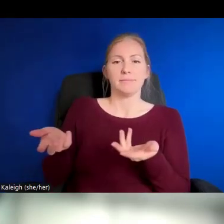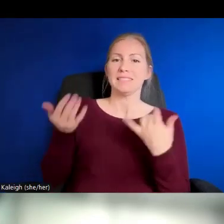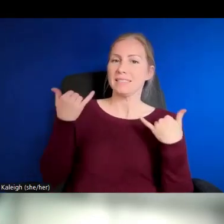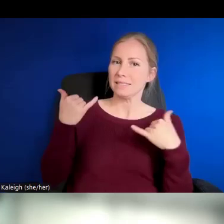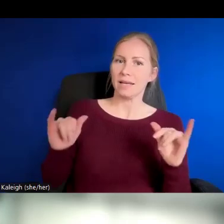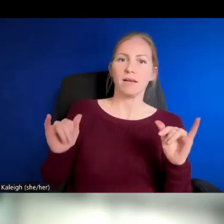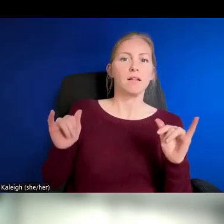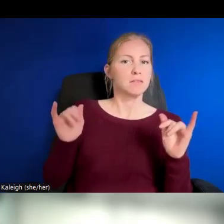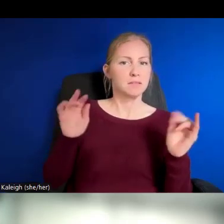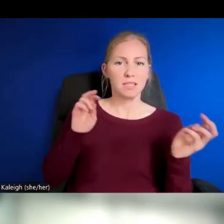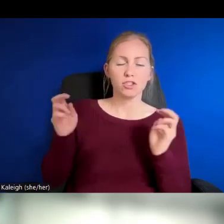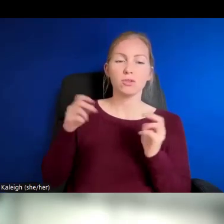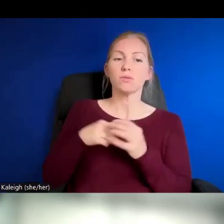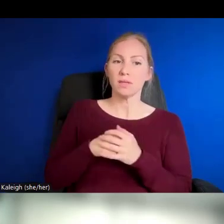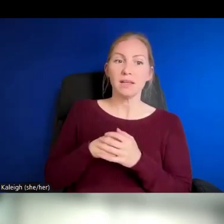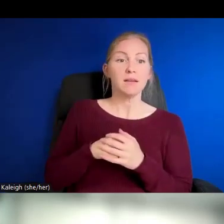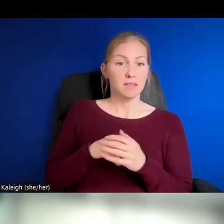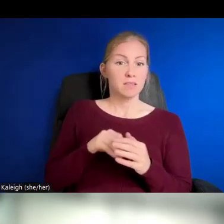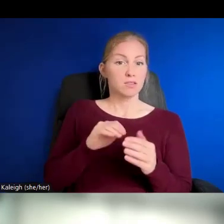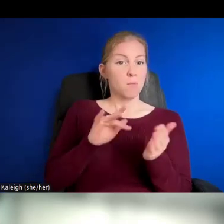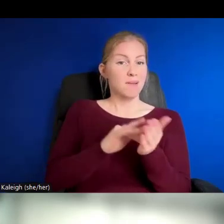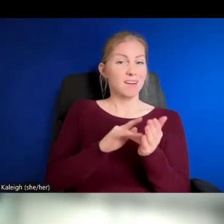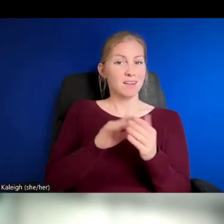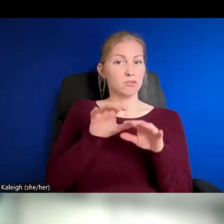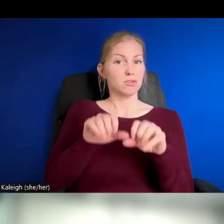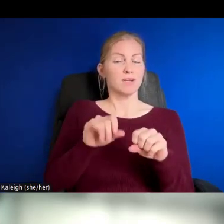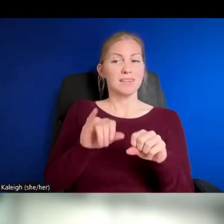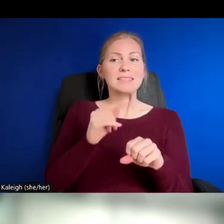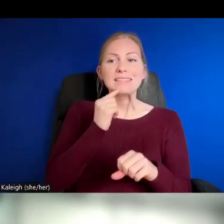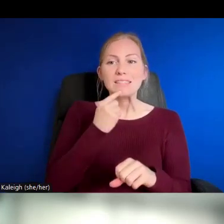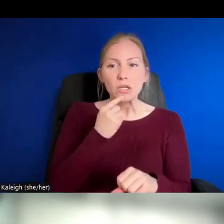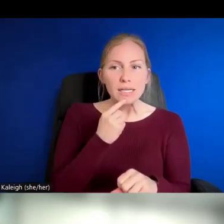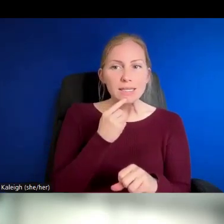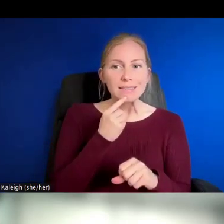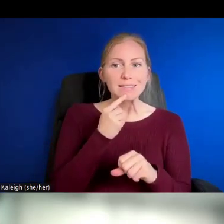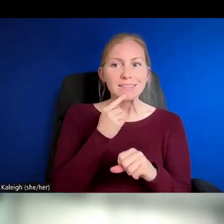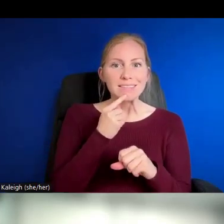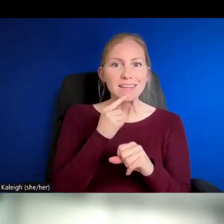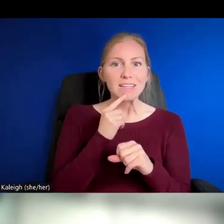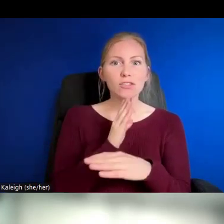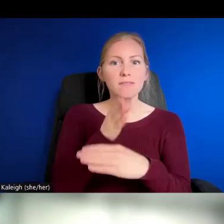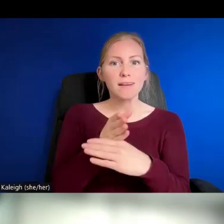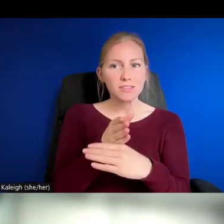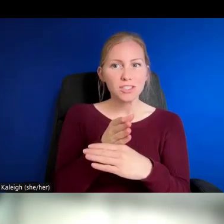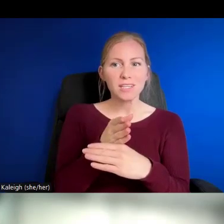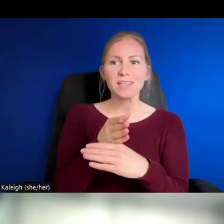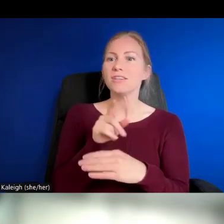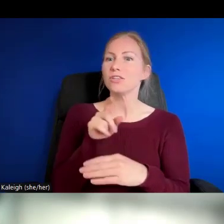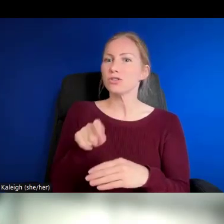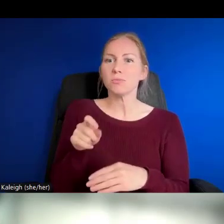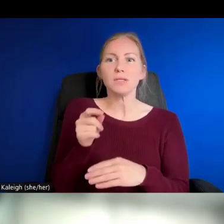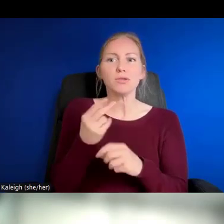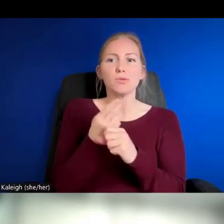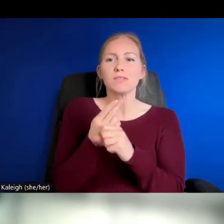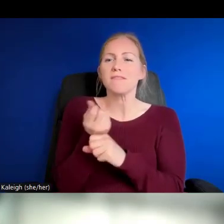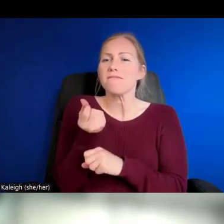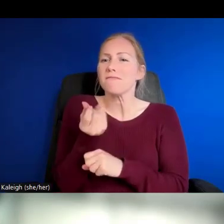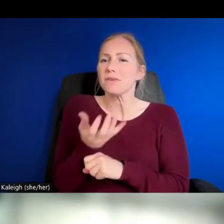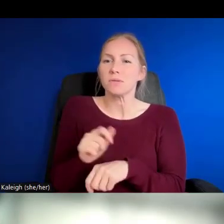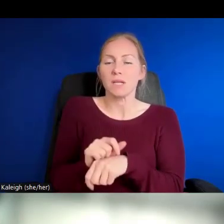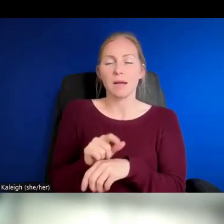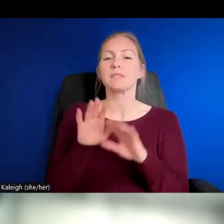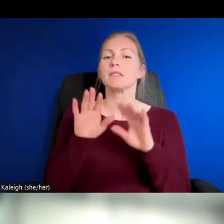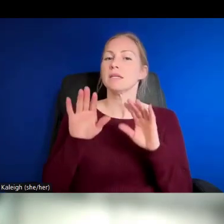restraint is a serious intervention that should be used in very limited circumstances, it's something that we want to see reduced